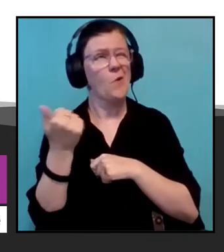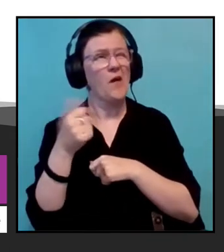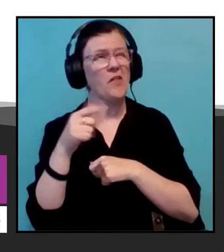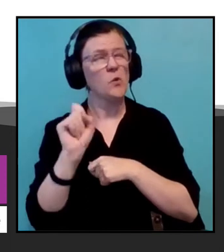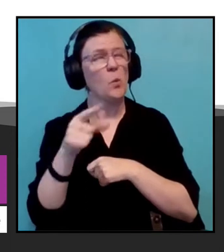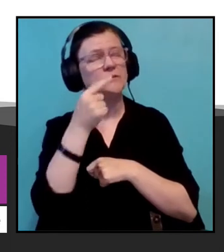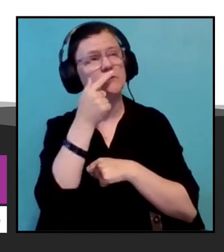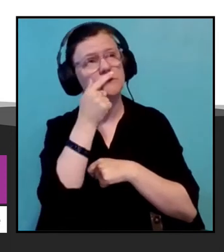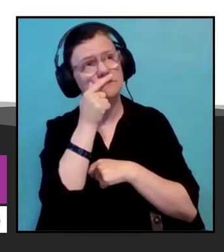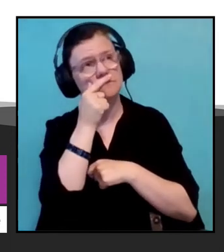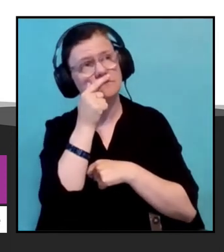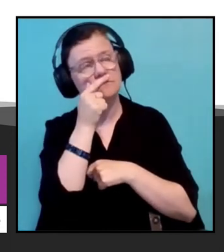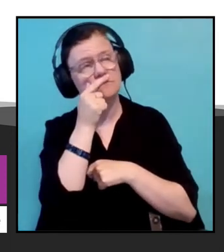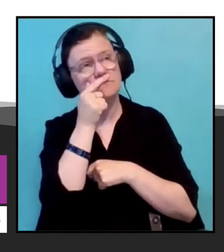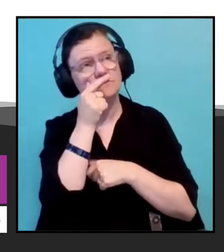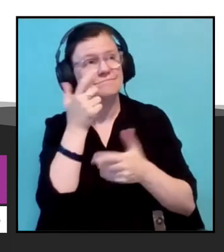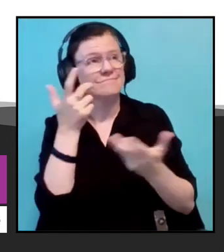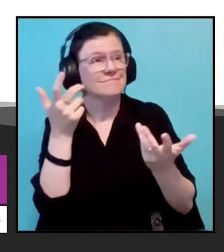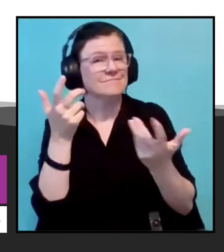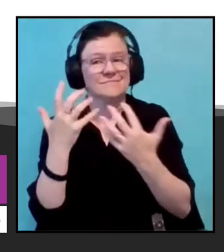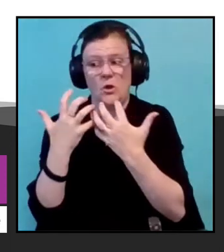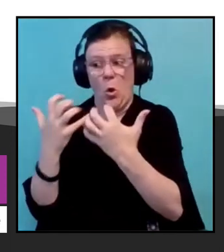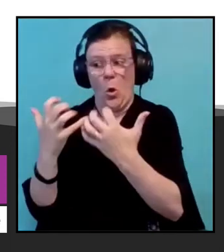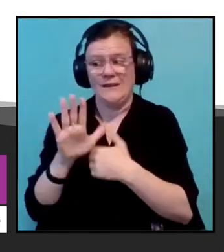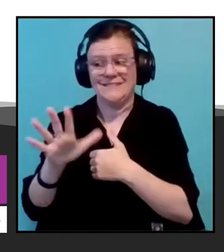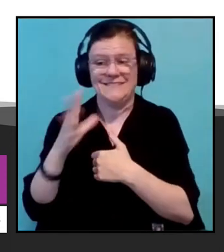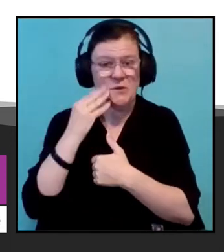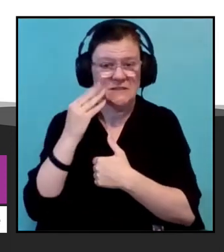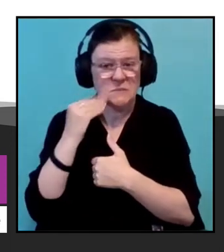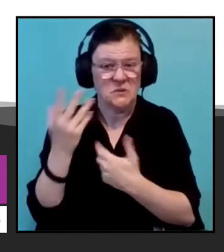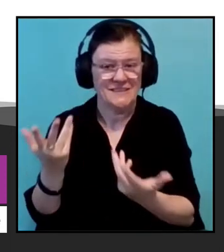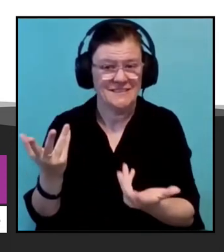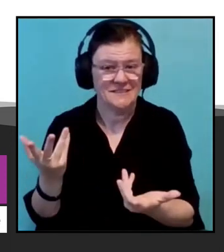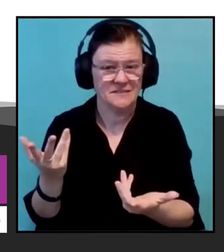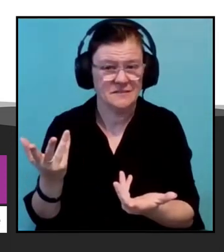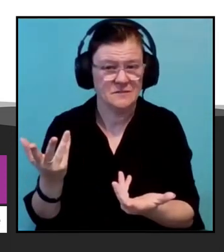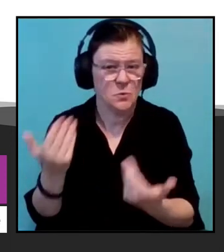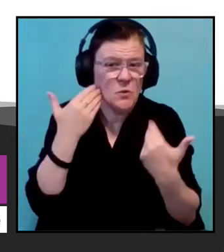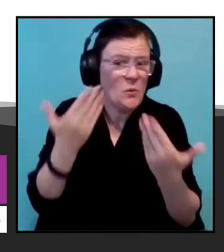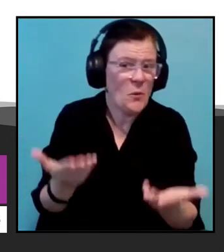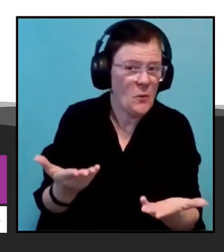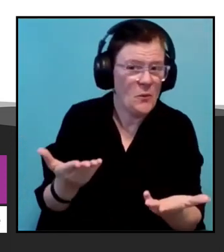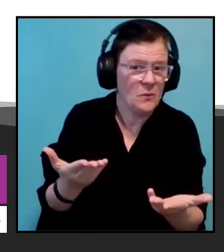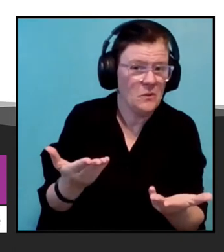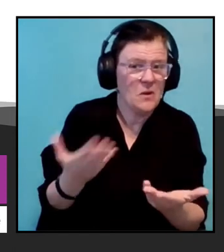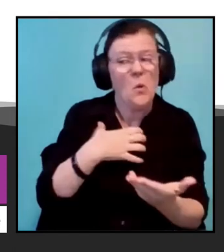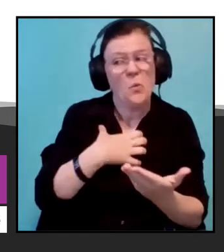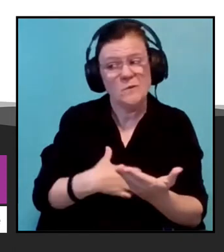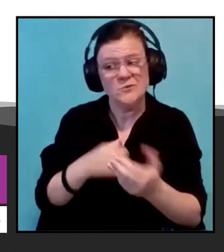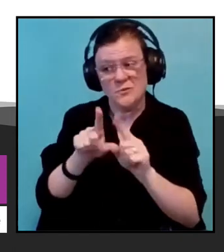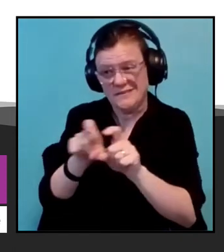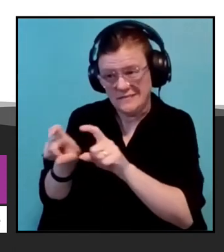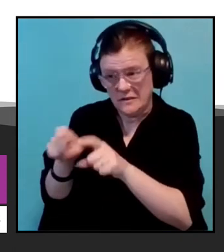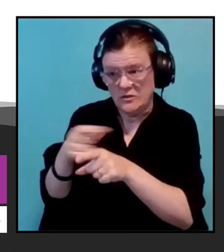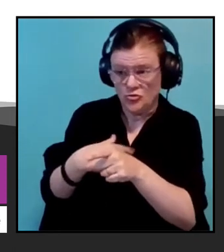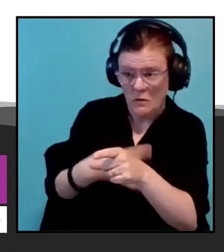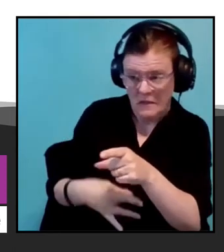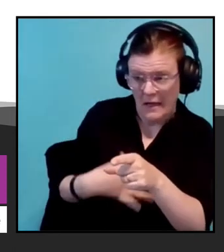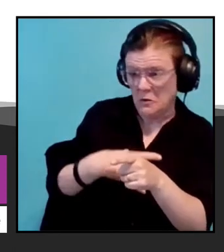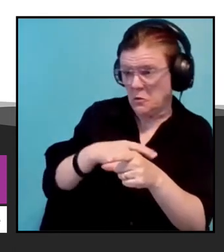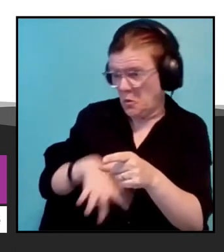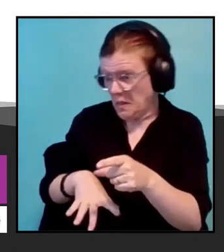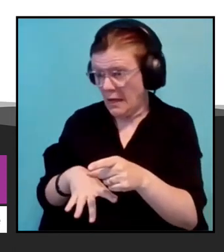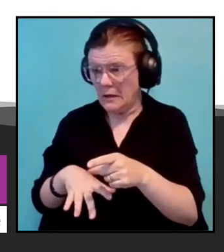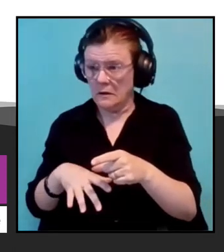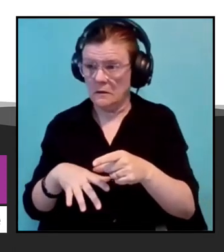point was just audience experience. We wish there was some formal survey that we had to see how folks felt about sharing their dreams, but